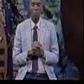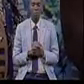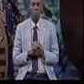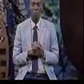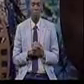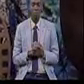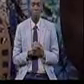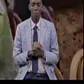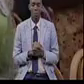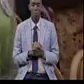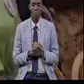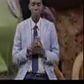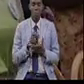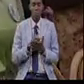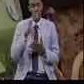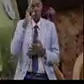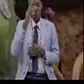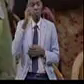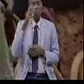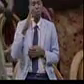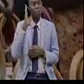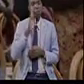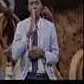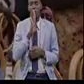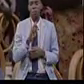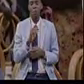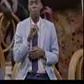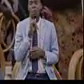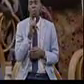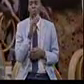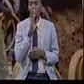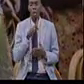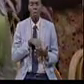He will not be weary. He will not be tired.